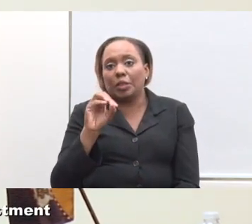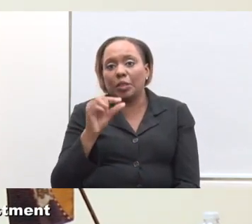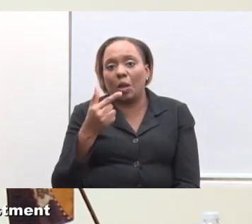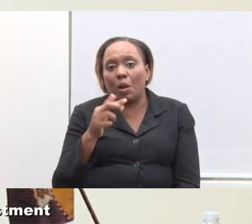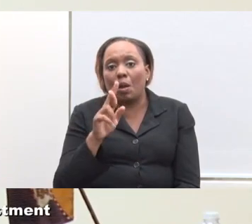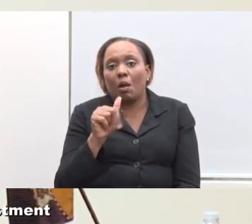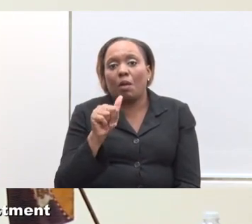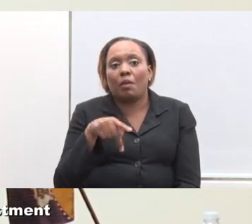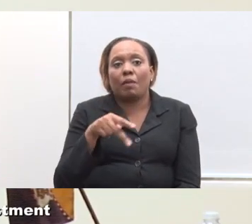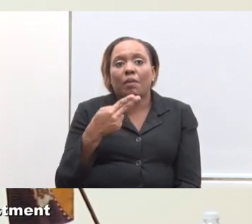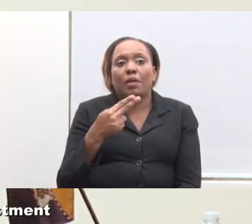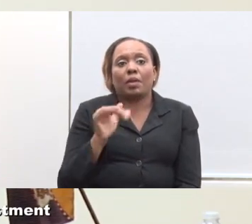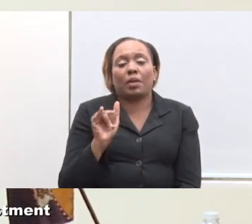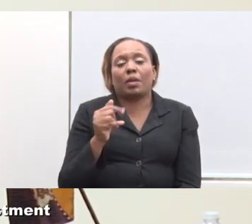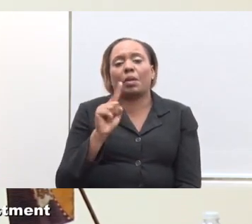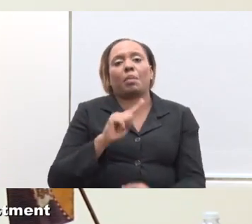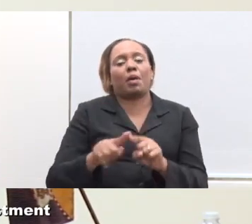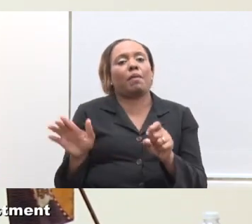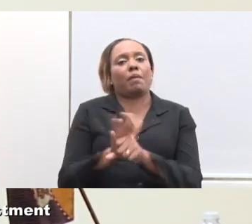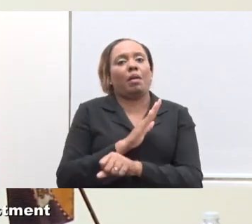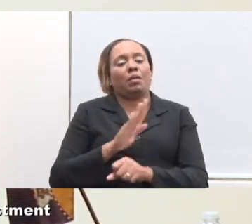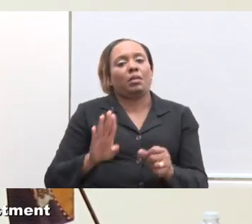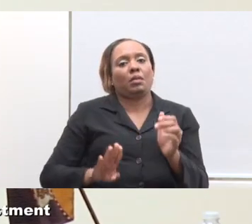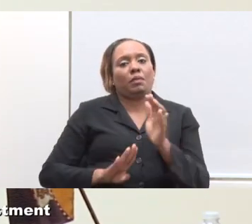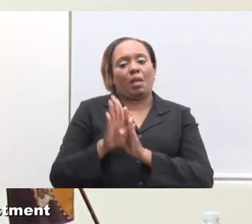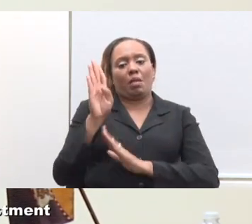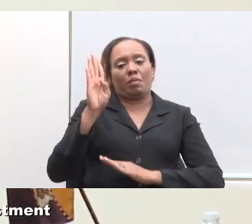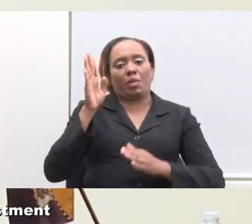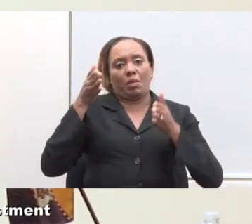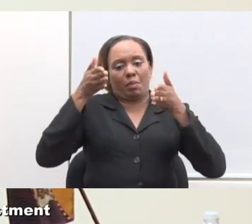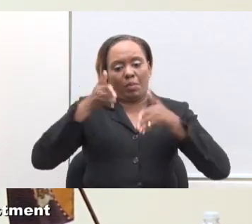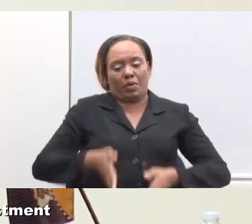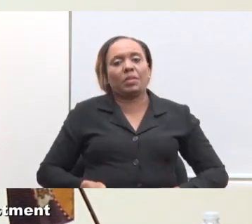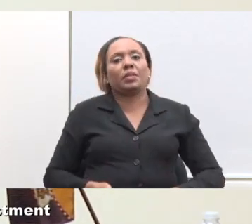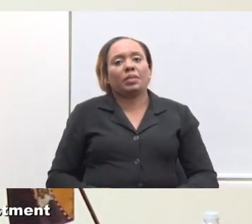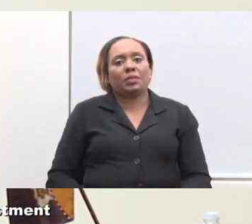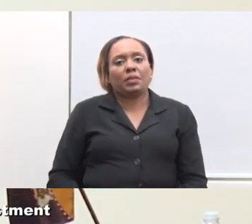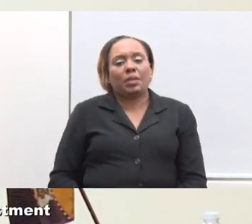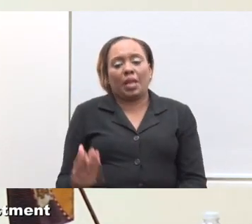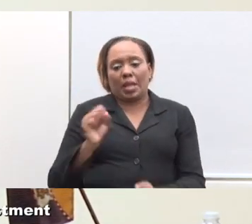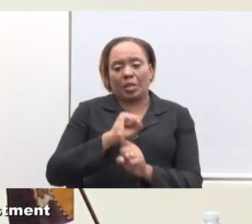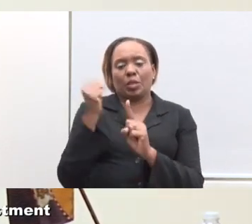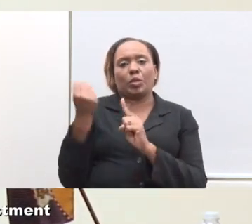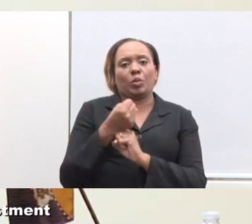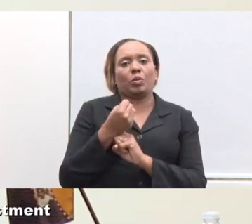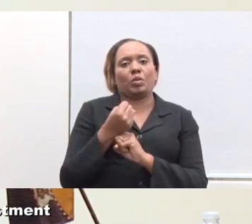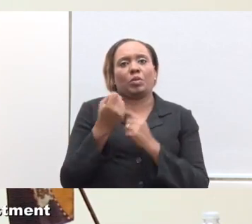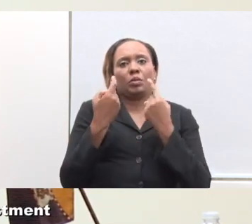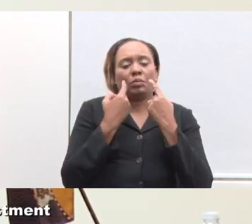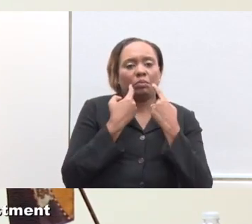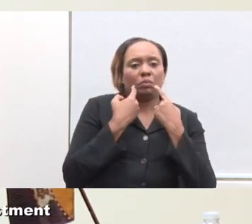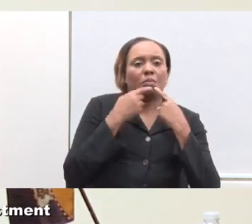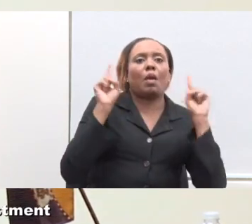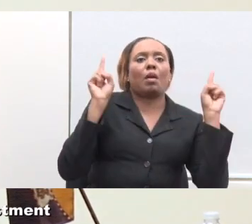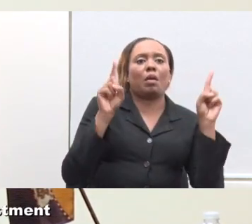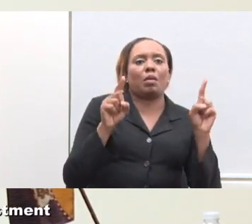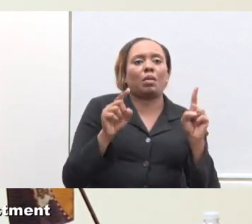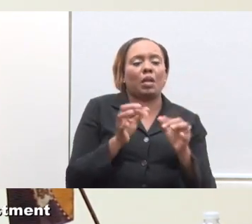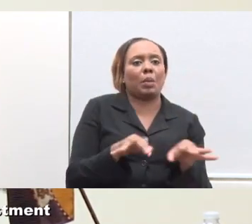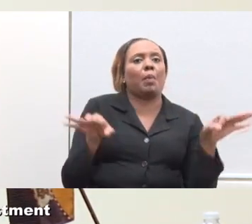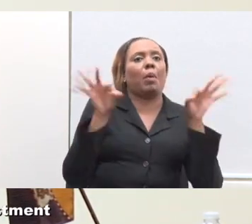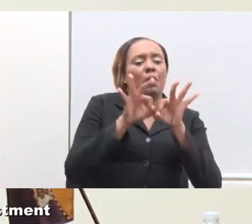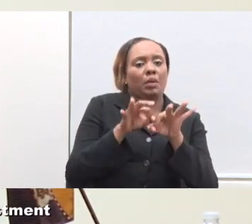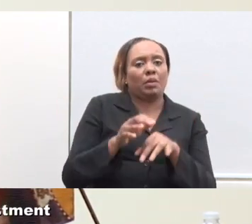the person, and that the social and emotional learning targets are as important as the academic learning targets, and